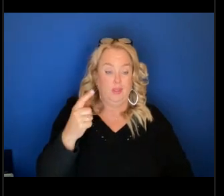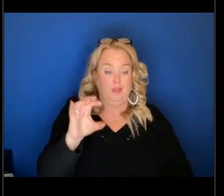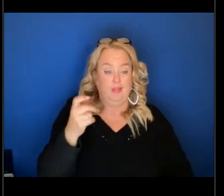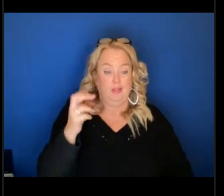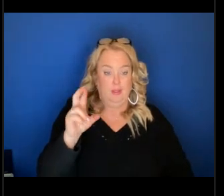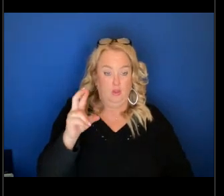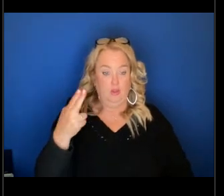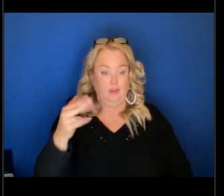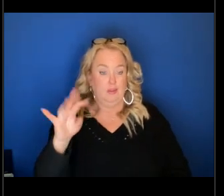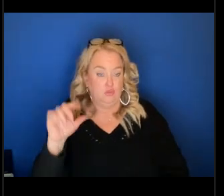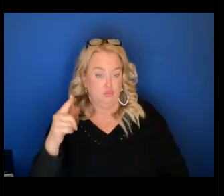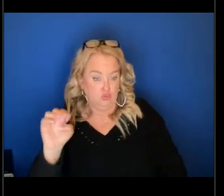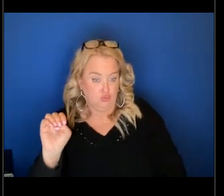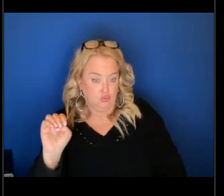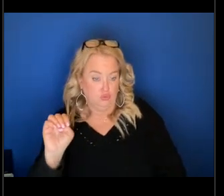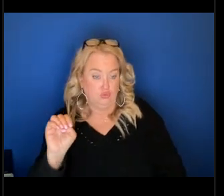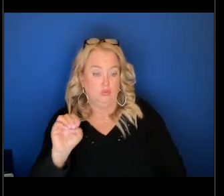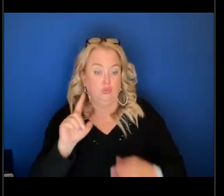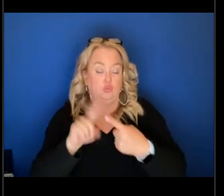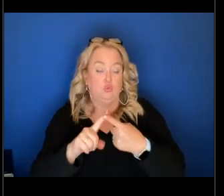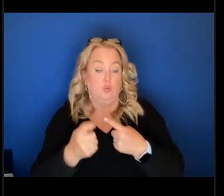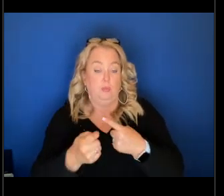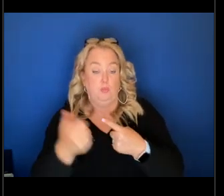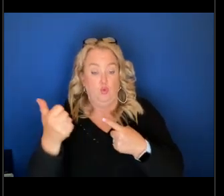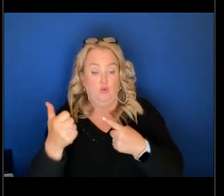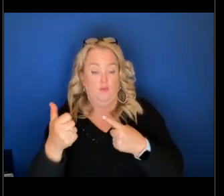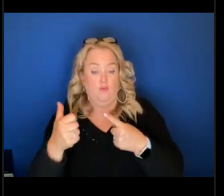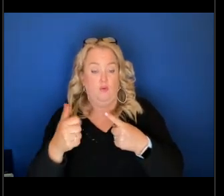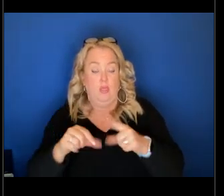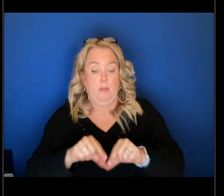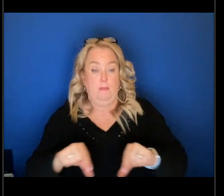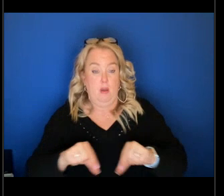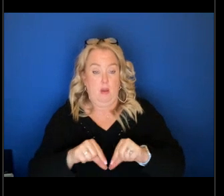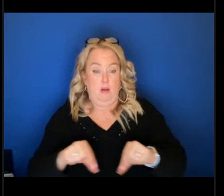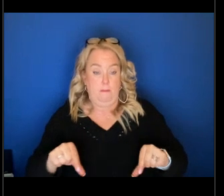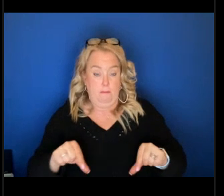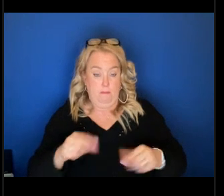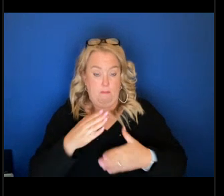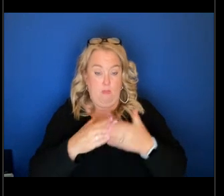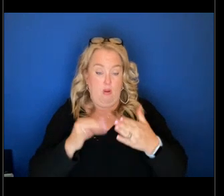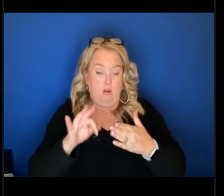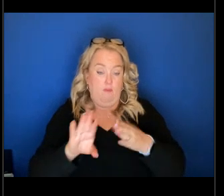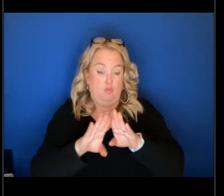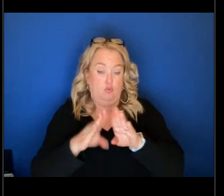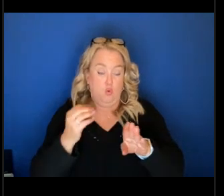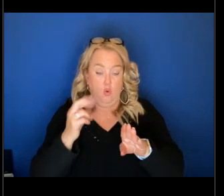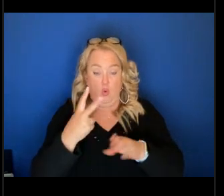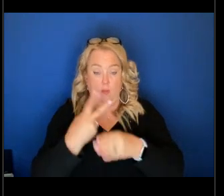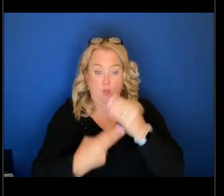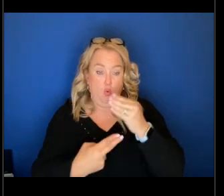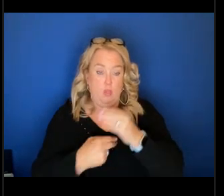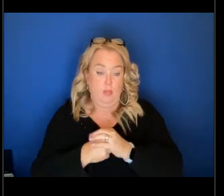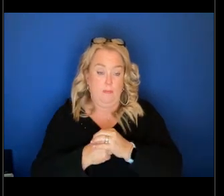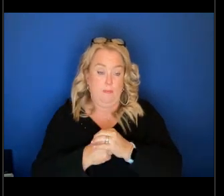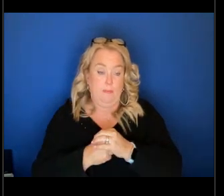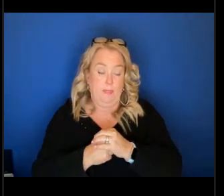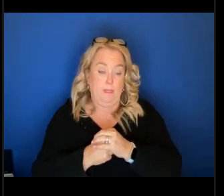hinges, remove the lower portion of the doorstop, or do both.